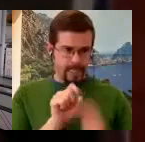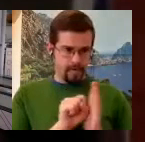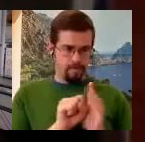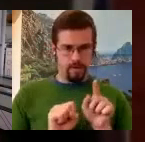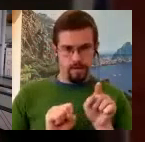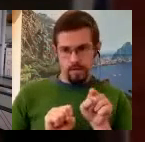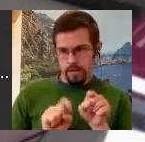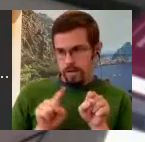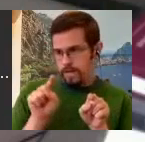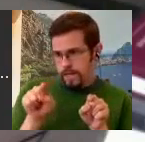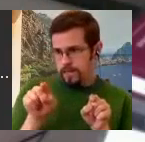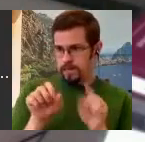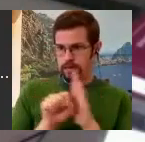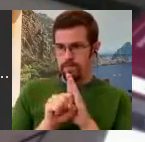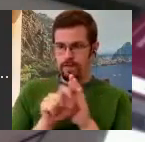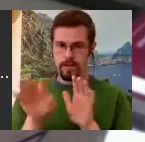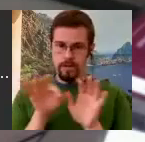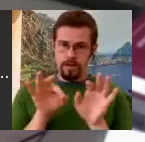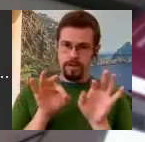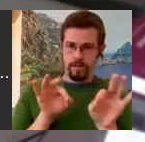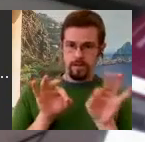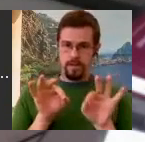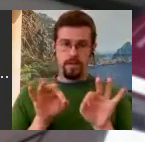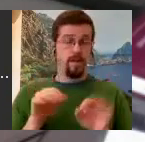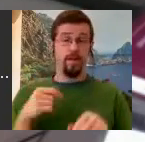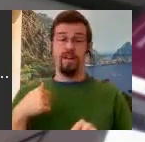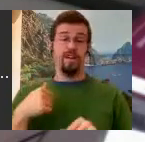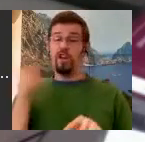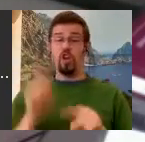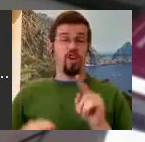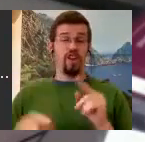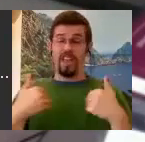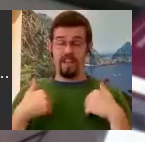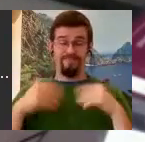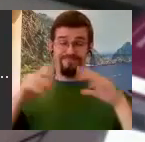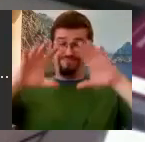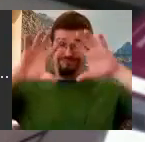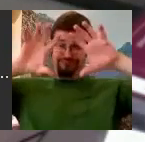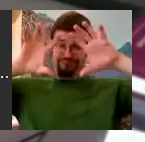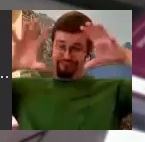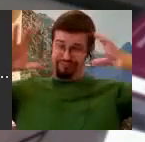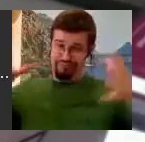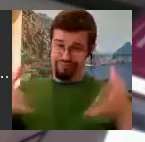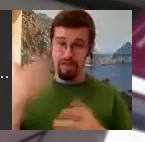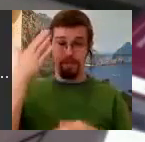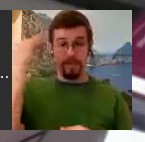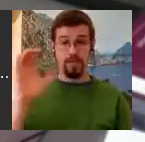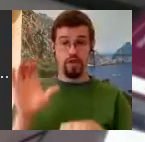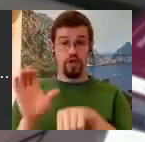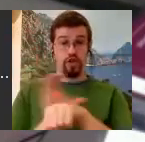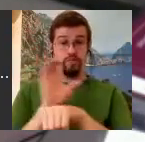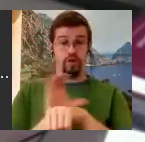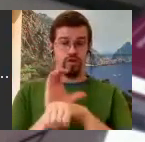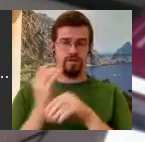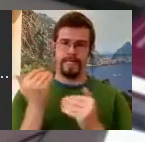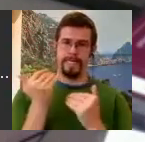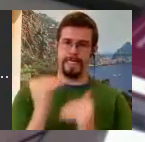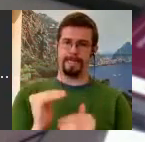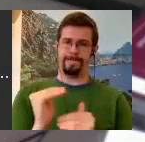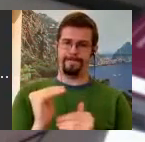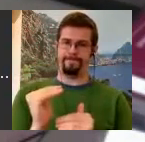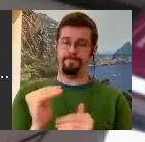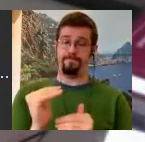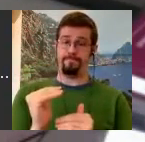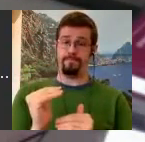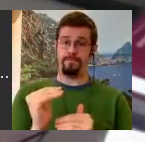couldn't have a huge symbol set because the computers at that time were restricted. A lot of people don't grasp